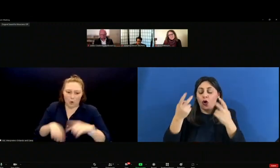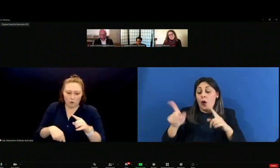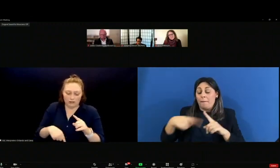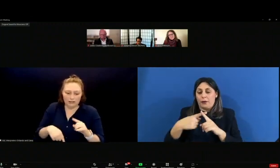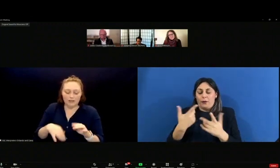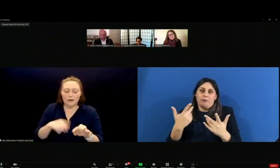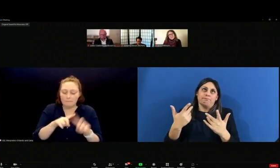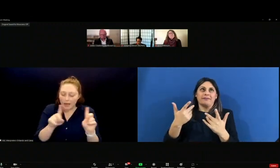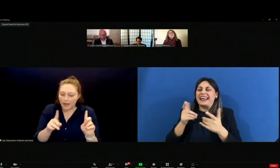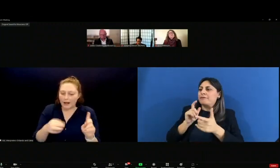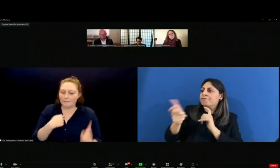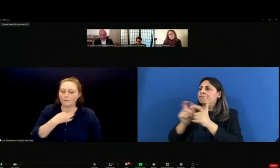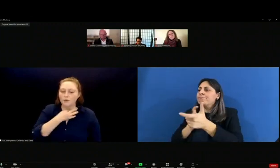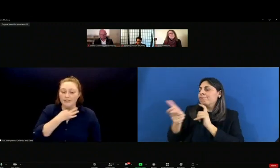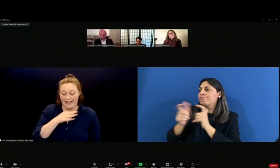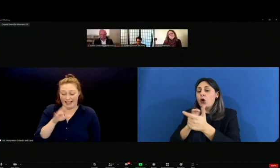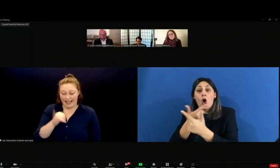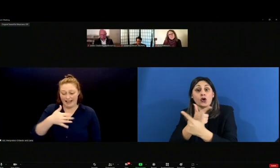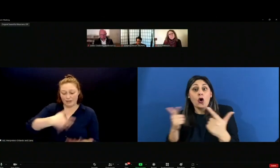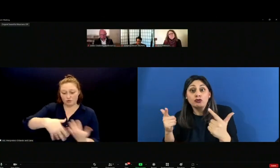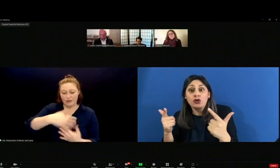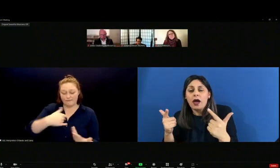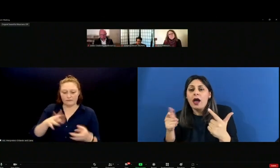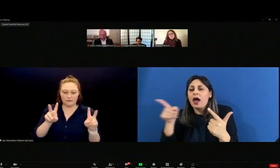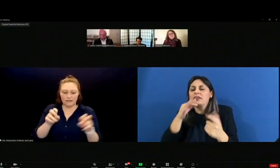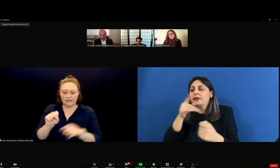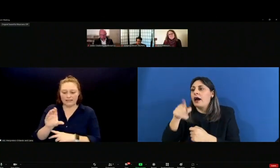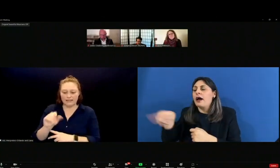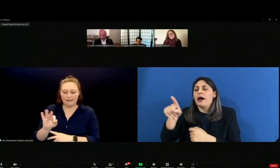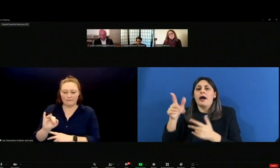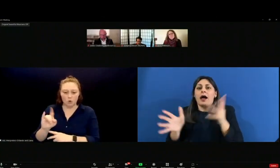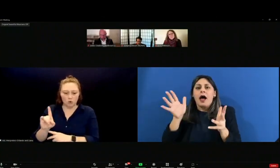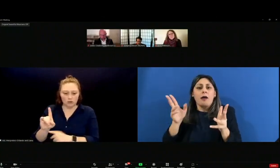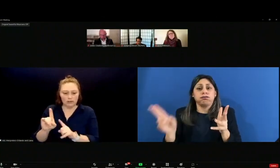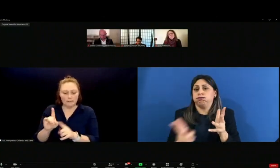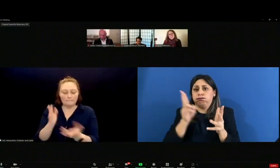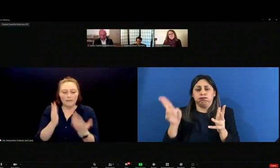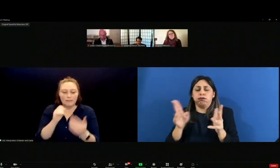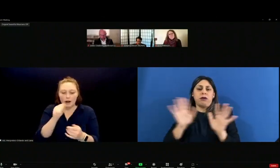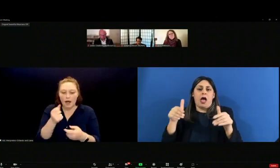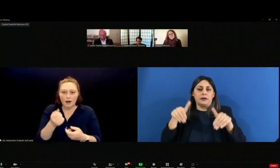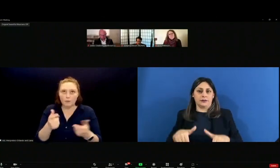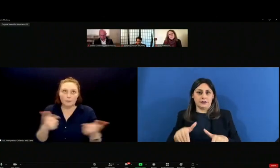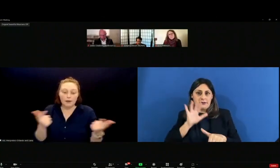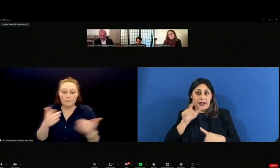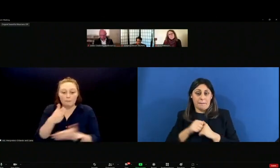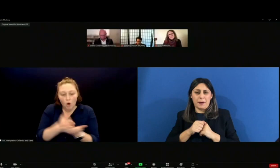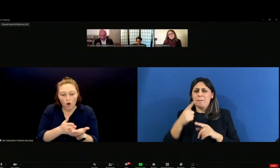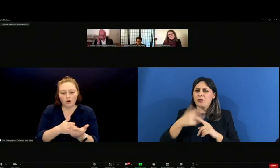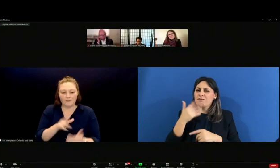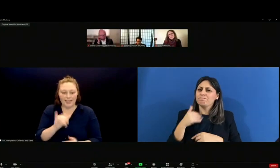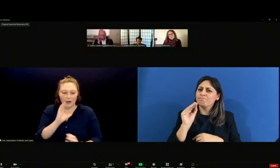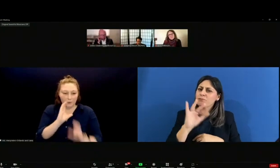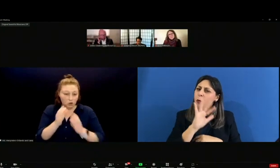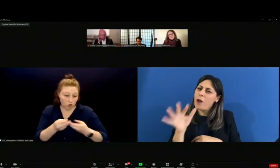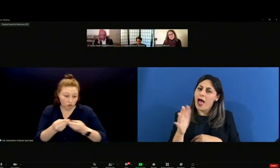point. Is that interactive scaffolding not precisely a point of and a part of communicative efficiency?